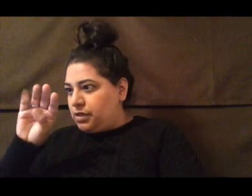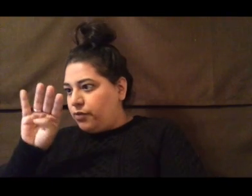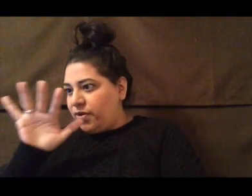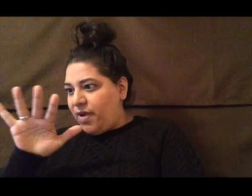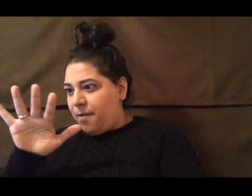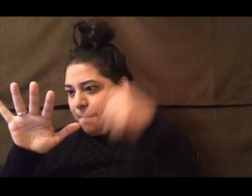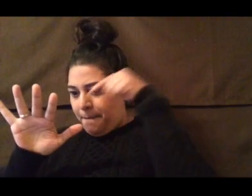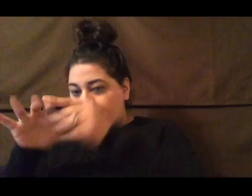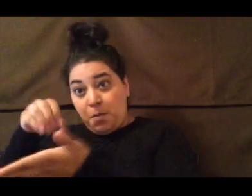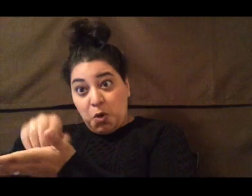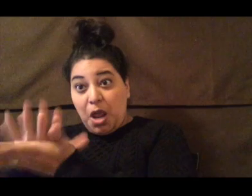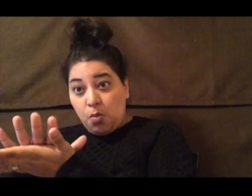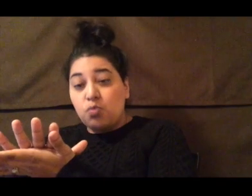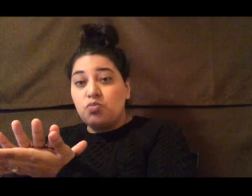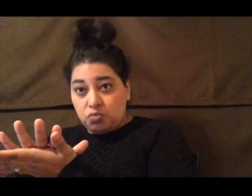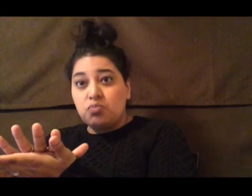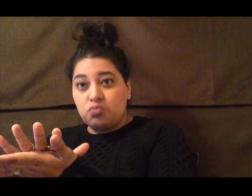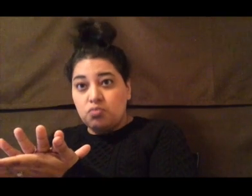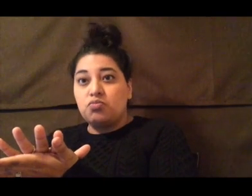6:45.